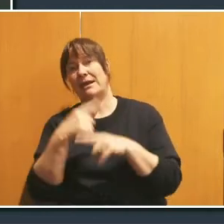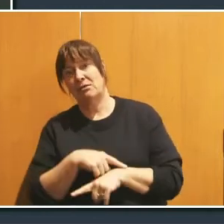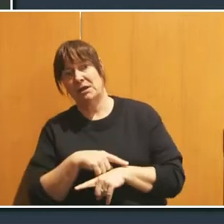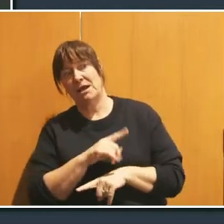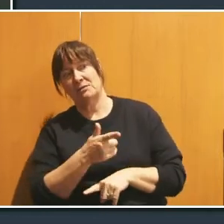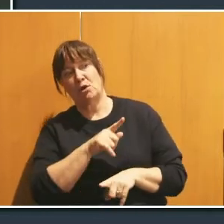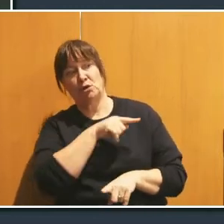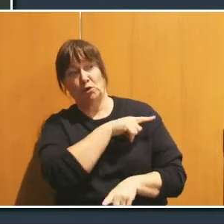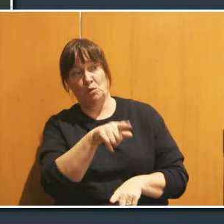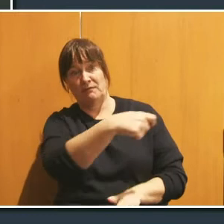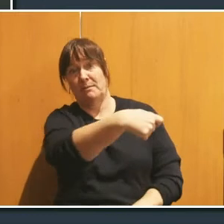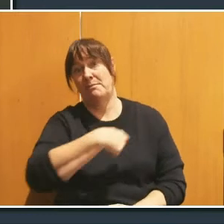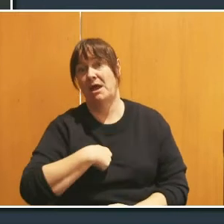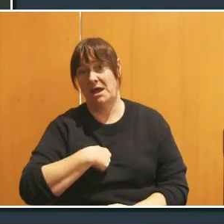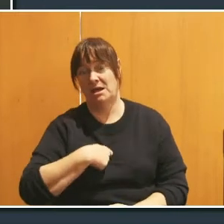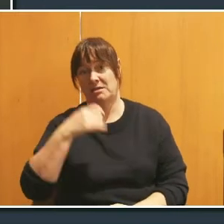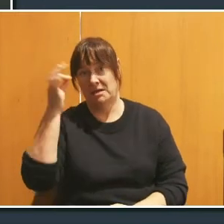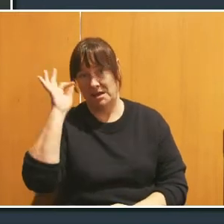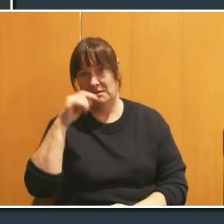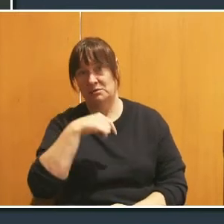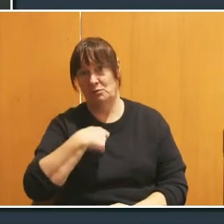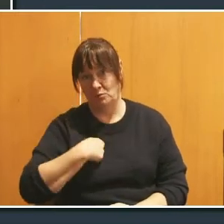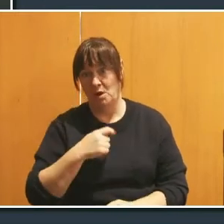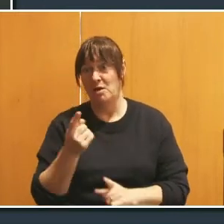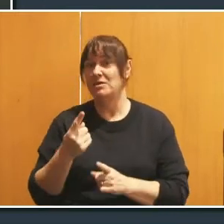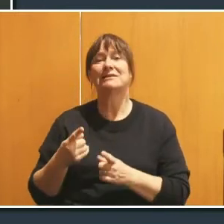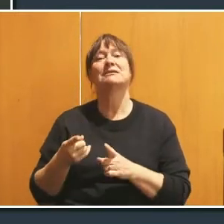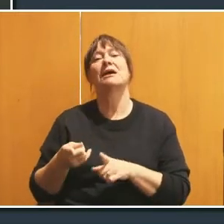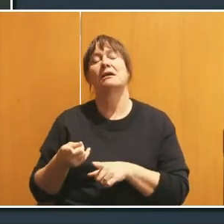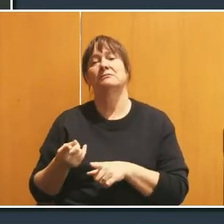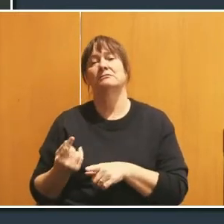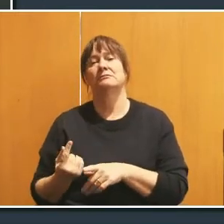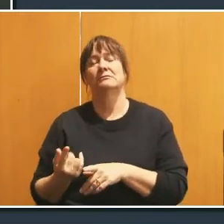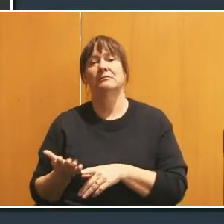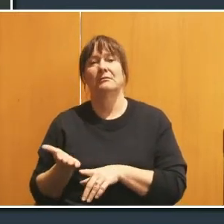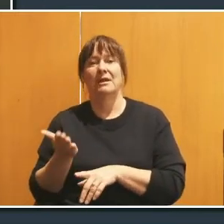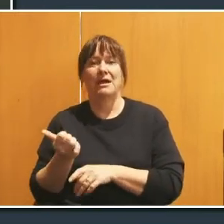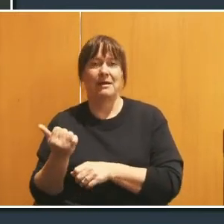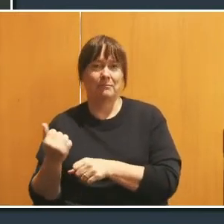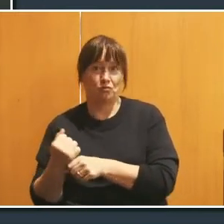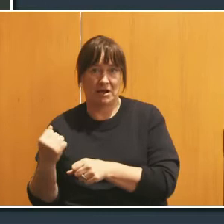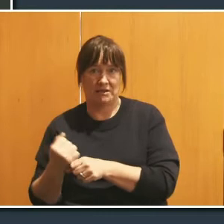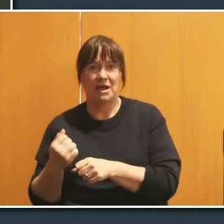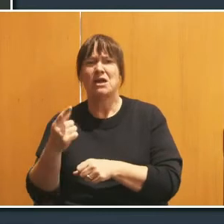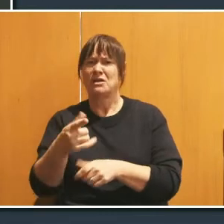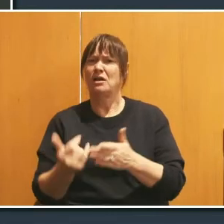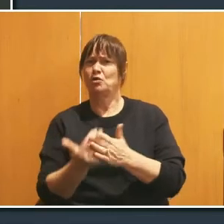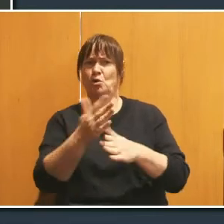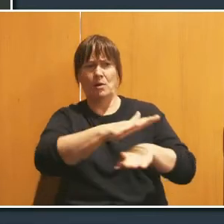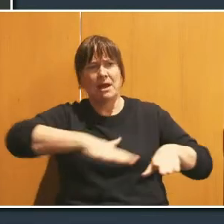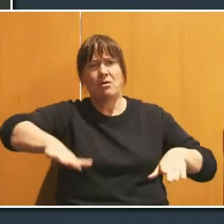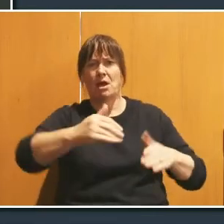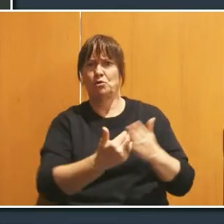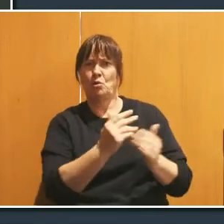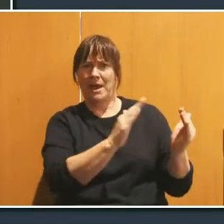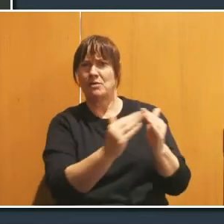the infrastructure upgrades that are having to happen because of your development. Now, in